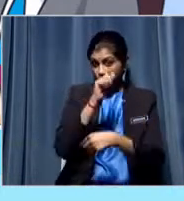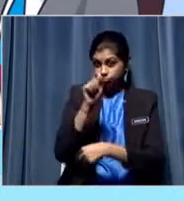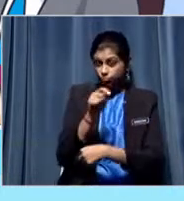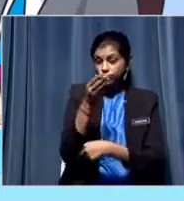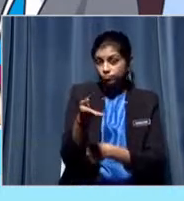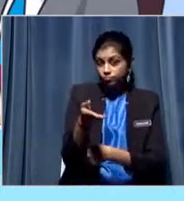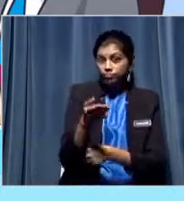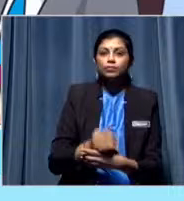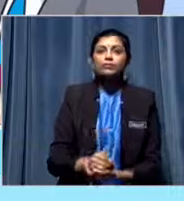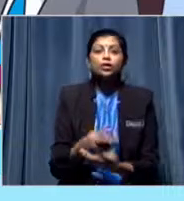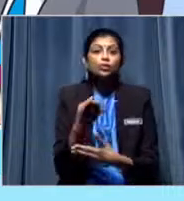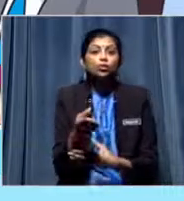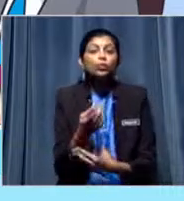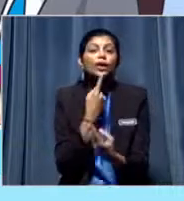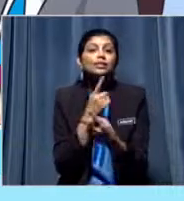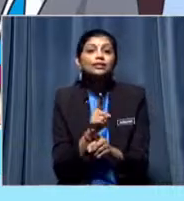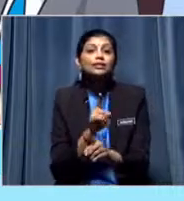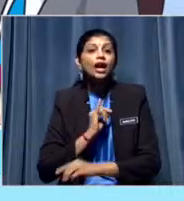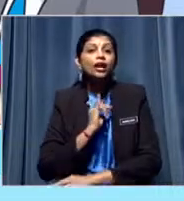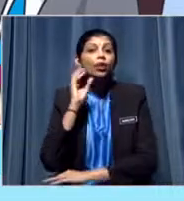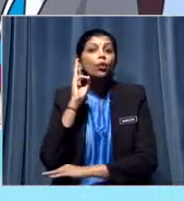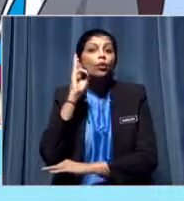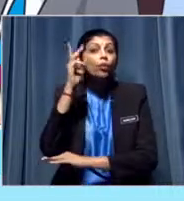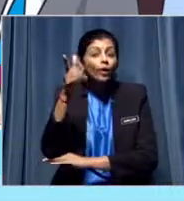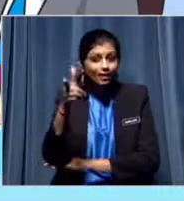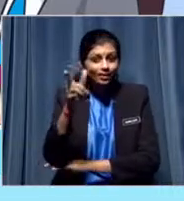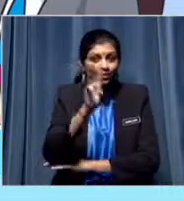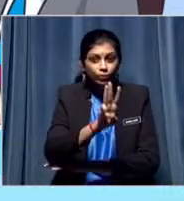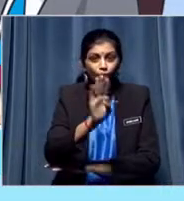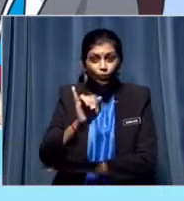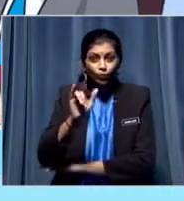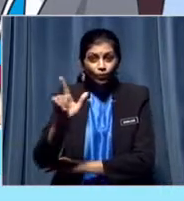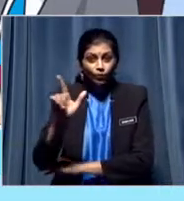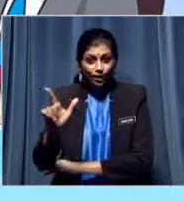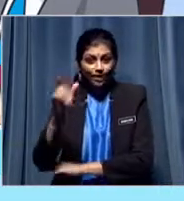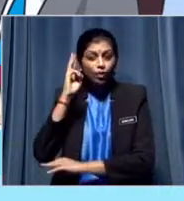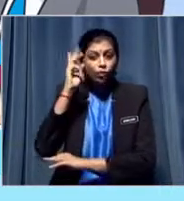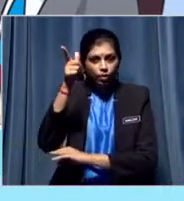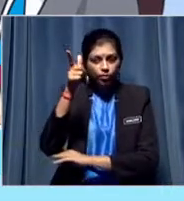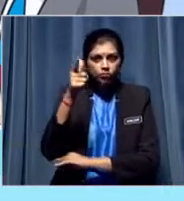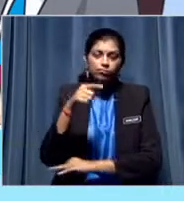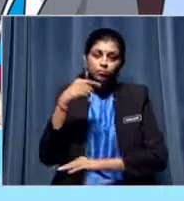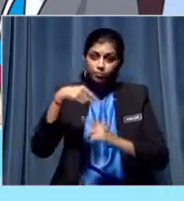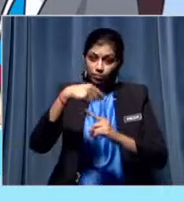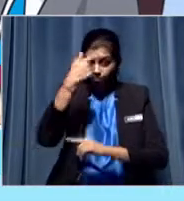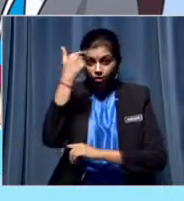coffee? I'll have coffee. You use will the moment you make the